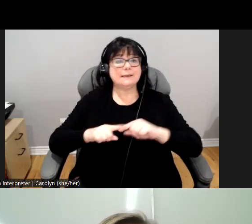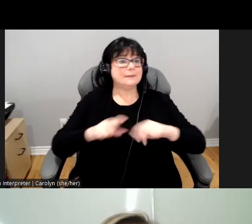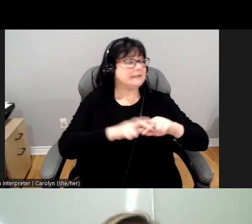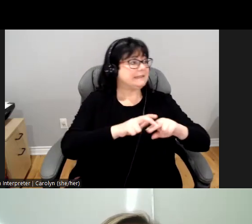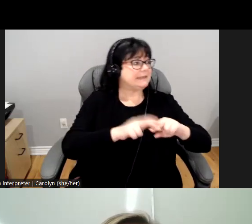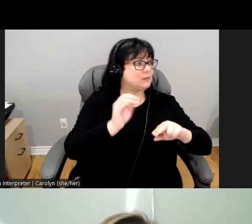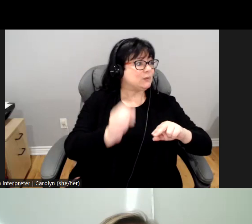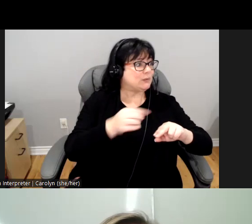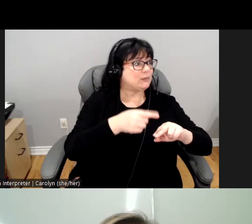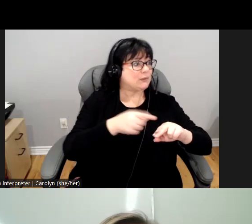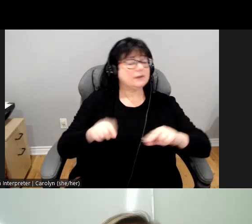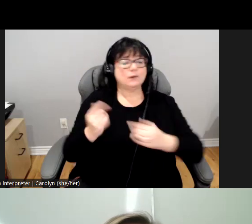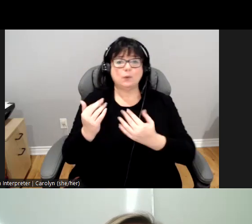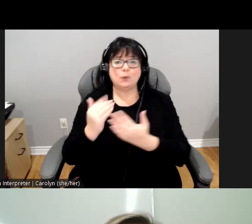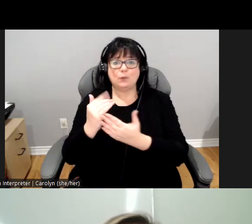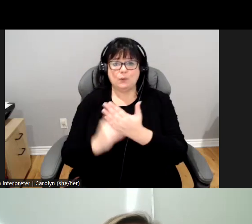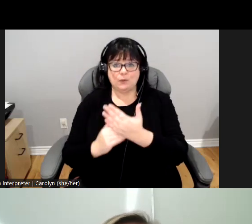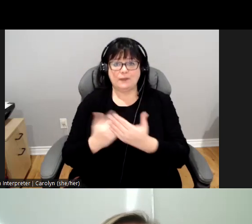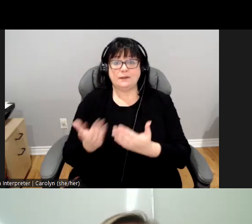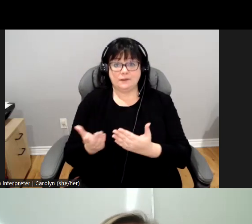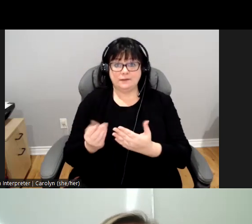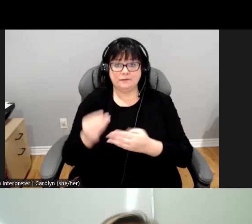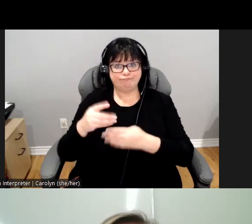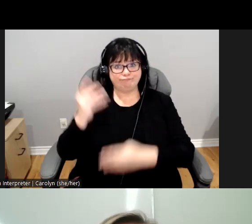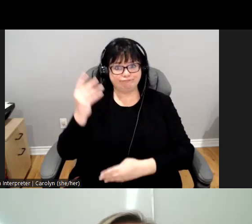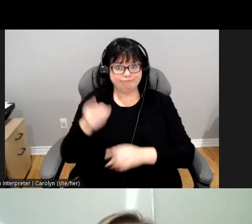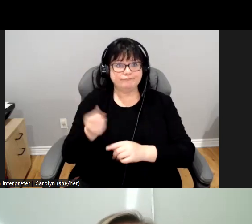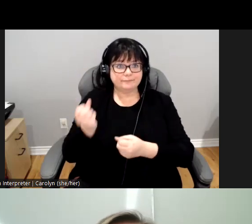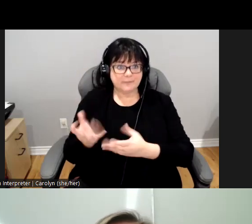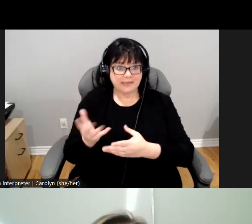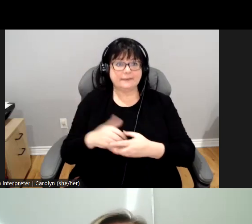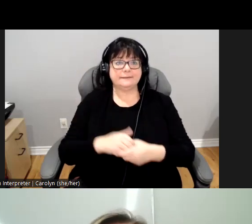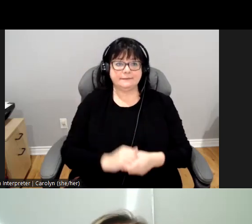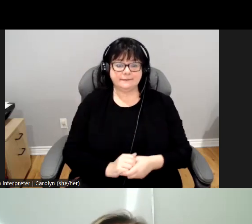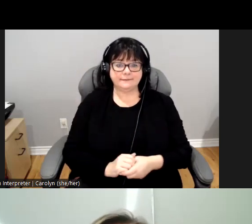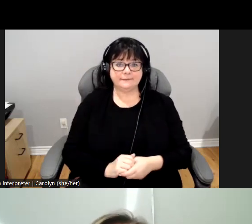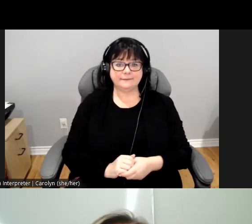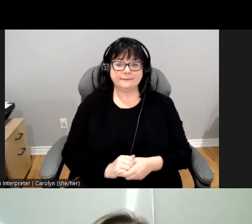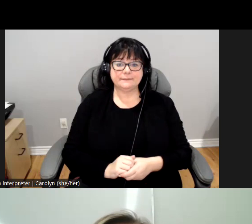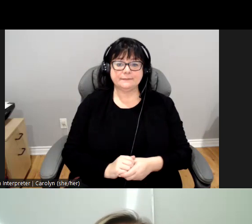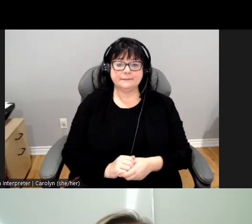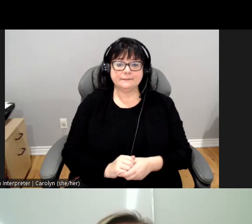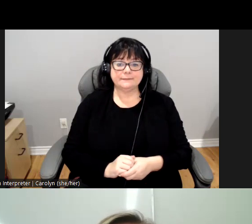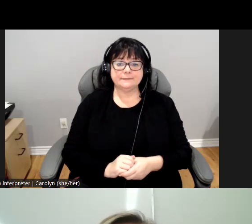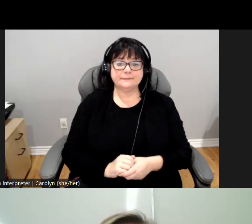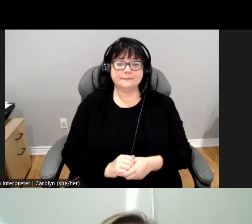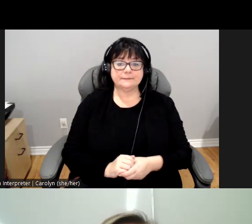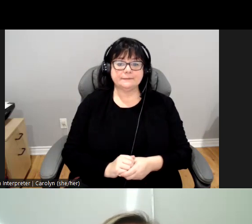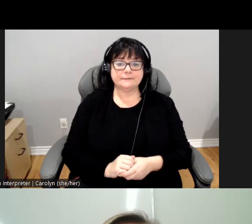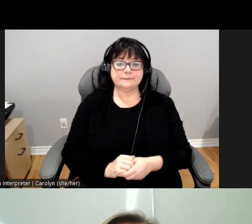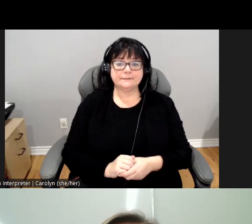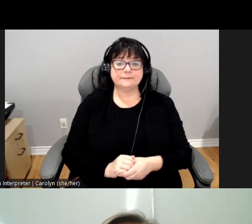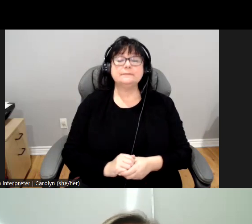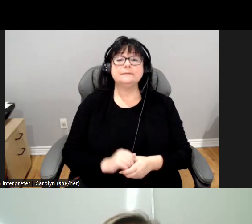kind of one of the big audiences we were seeing. We also, and this always happens, we have a group of people who